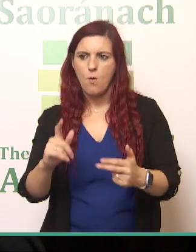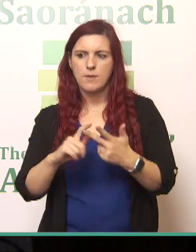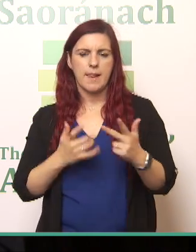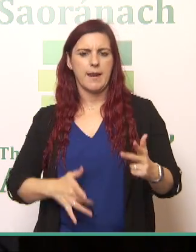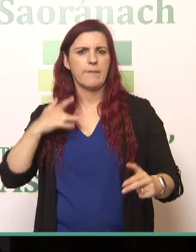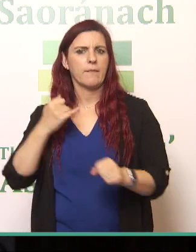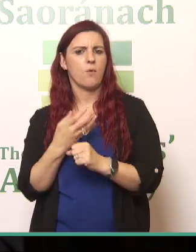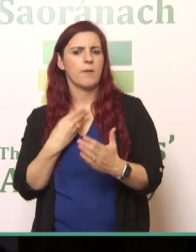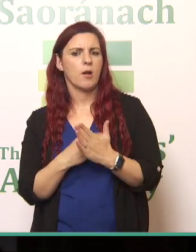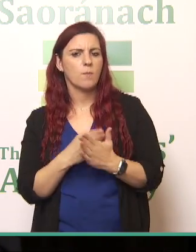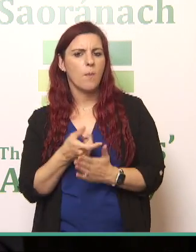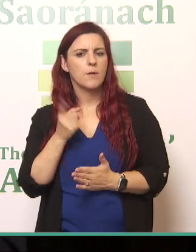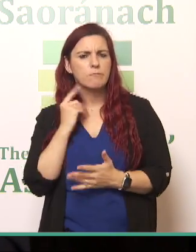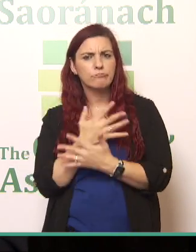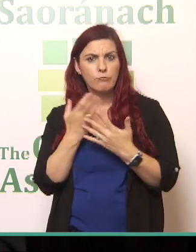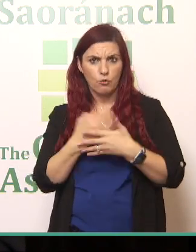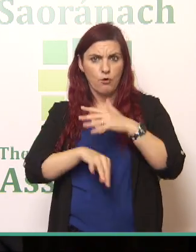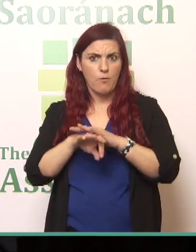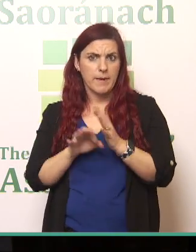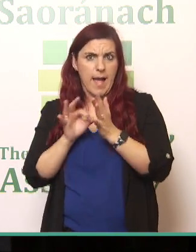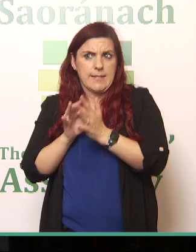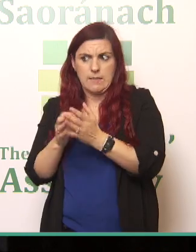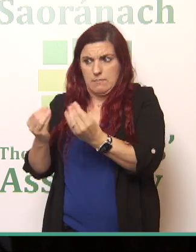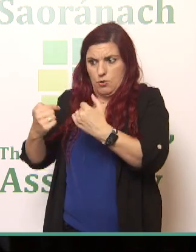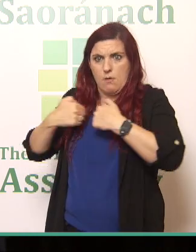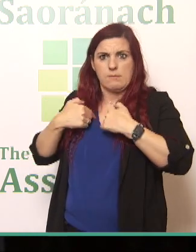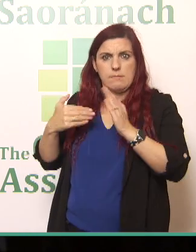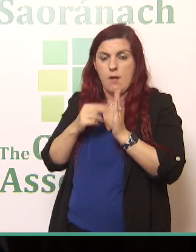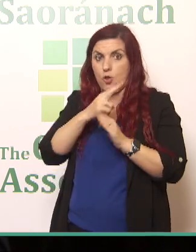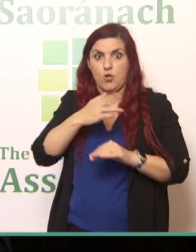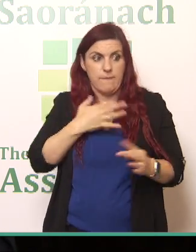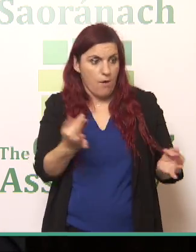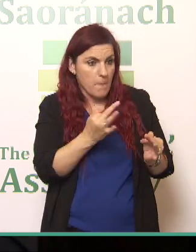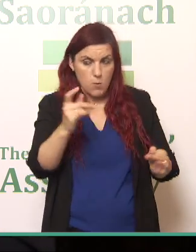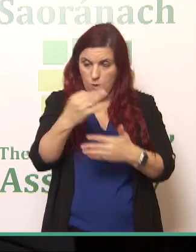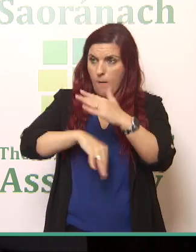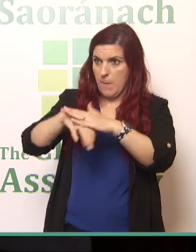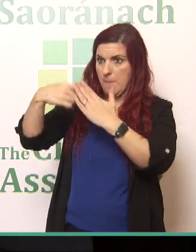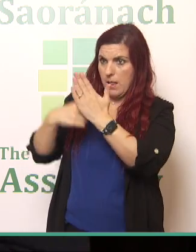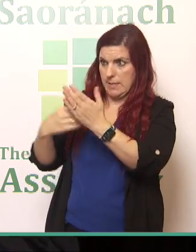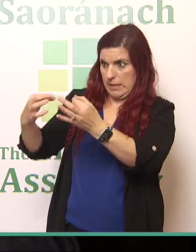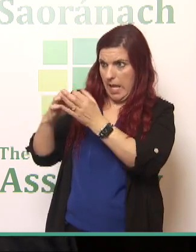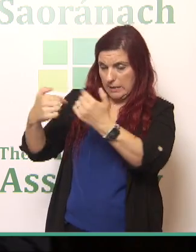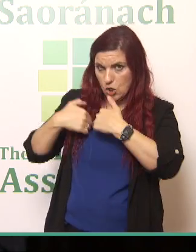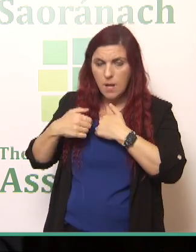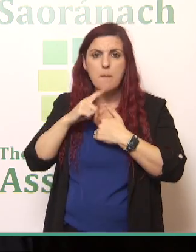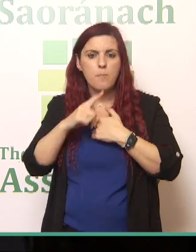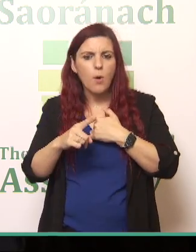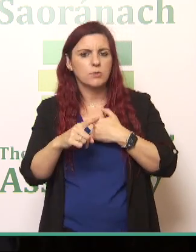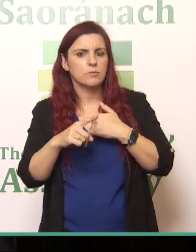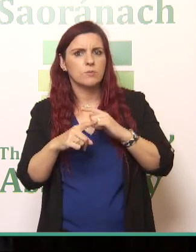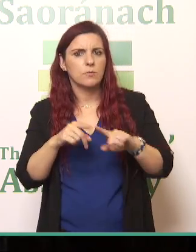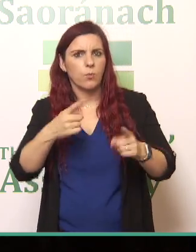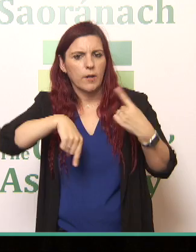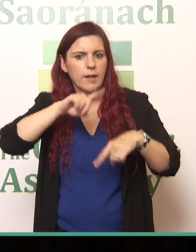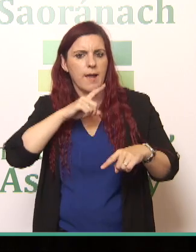And we'd done that under government guidance, it's fair to say. It wasn't just driven by farmers, it was driven by government policy at the time. But this week, as the dairy